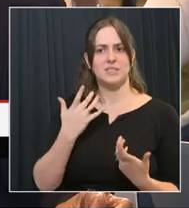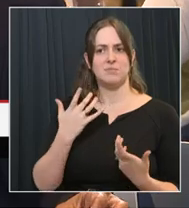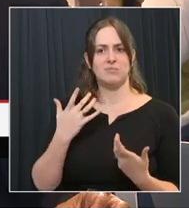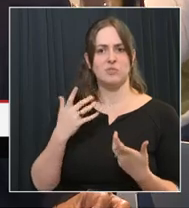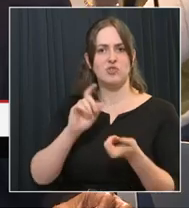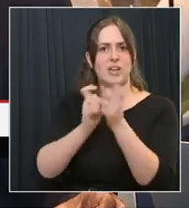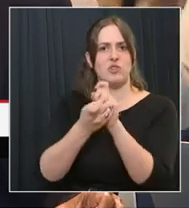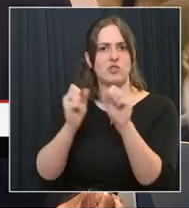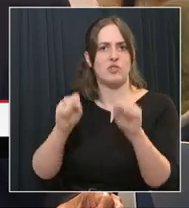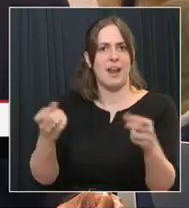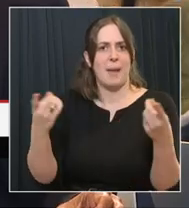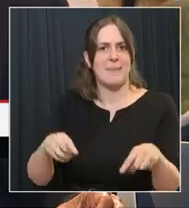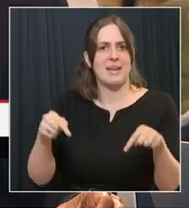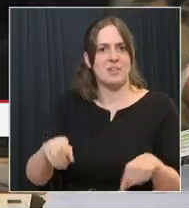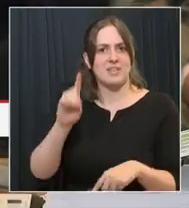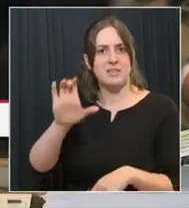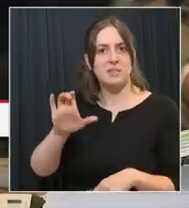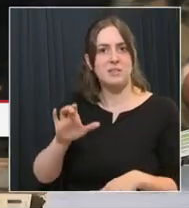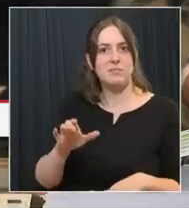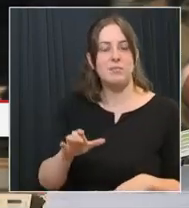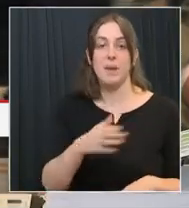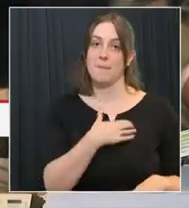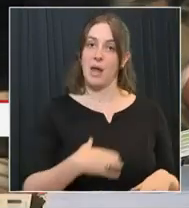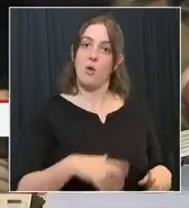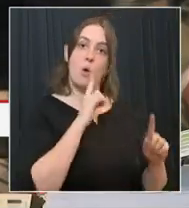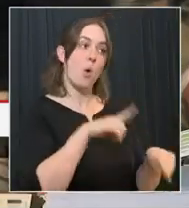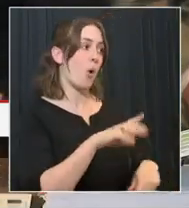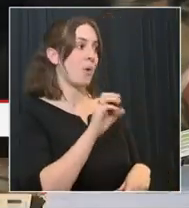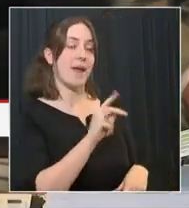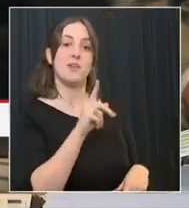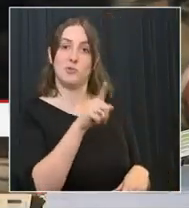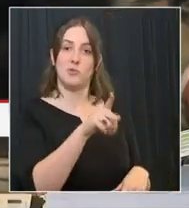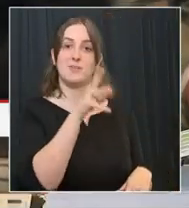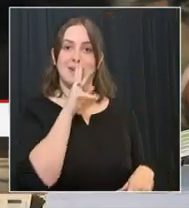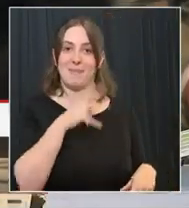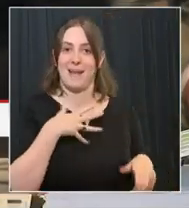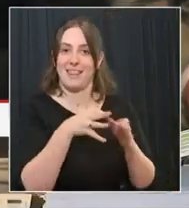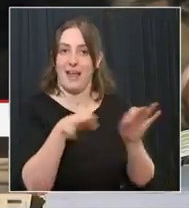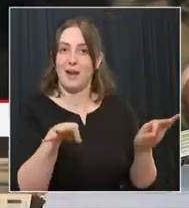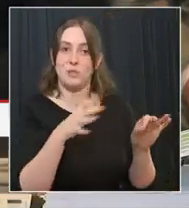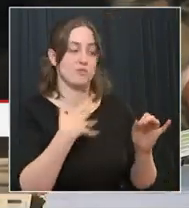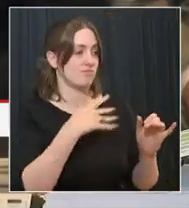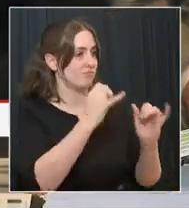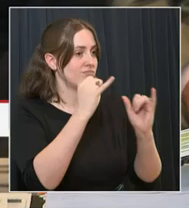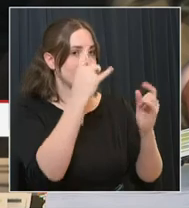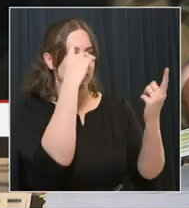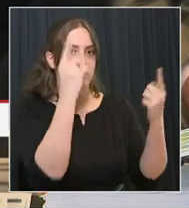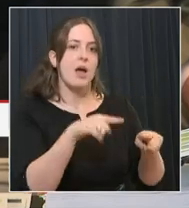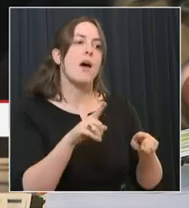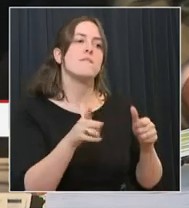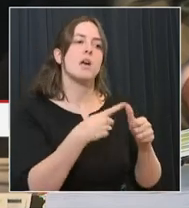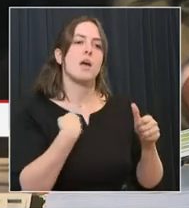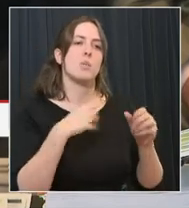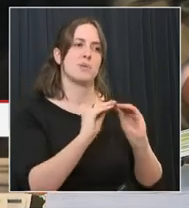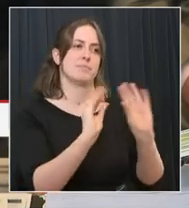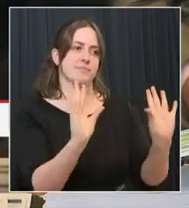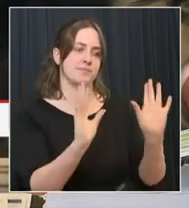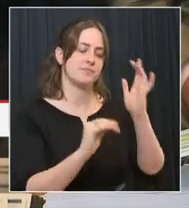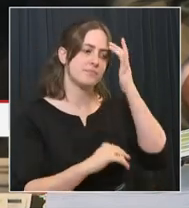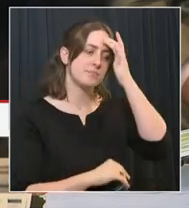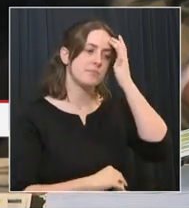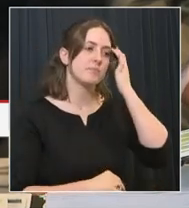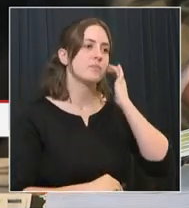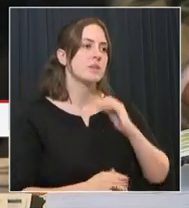Okay, well, you're speaking my language because first of all, let me just say this, Ms. Brazil. It